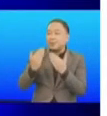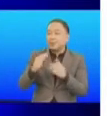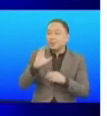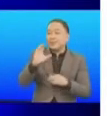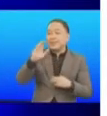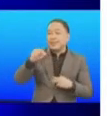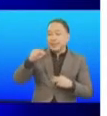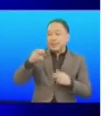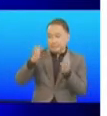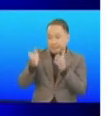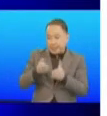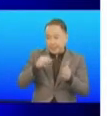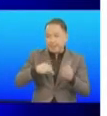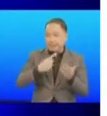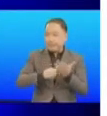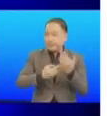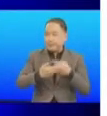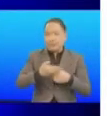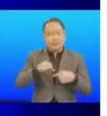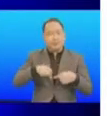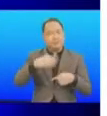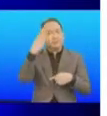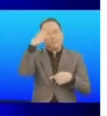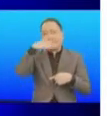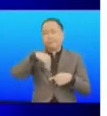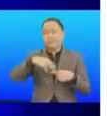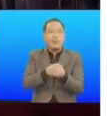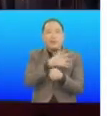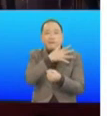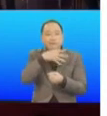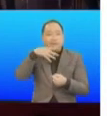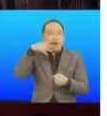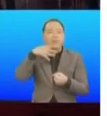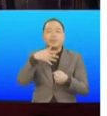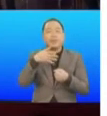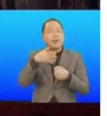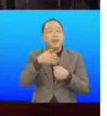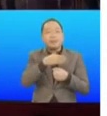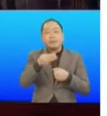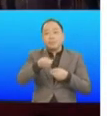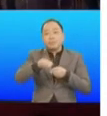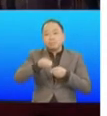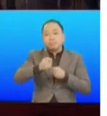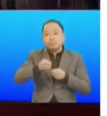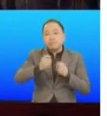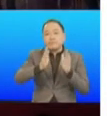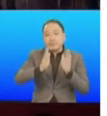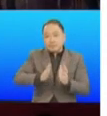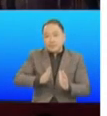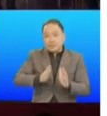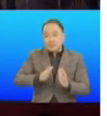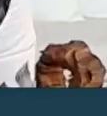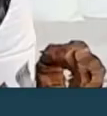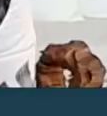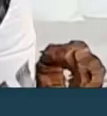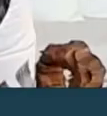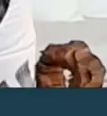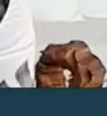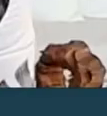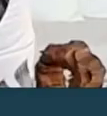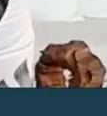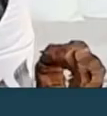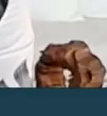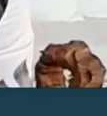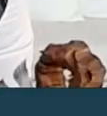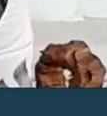It might be good to give more time to the rebuttal, counter-rebuttal, because, again, that is the real test. People